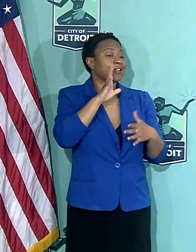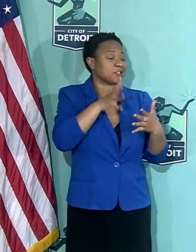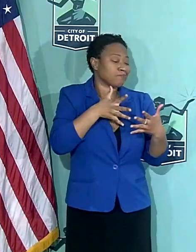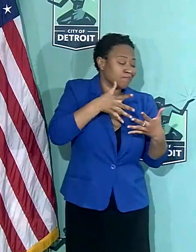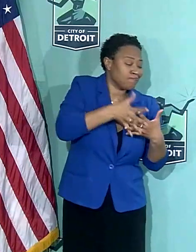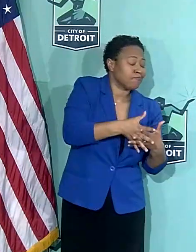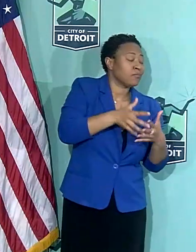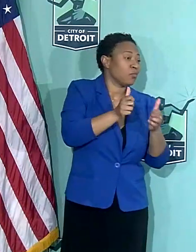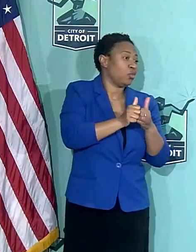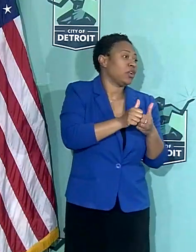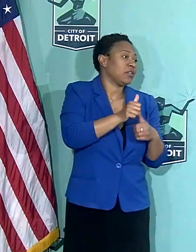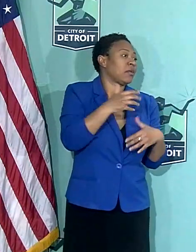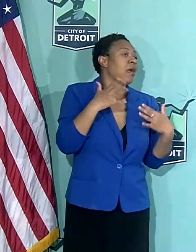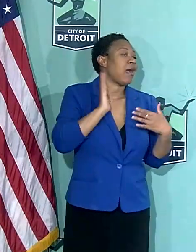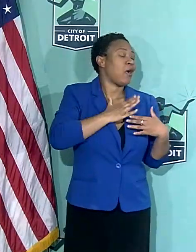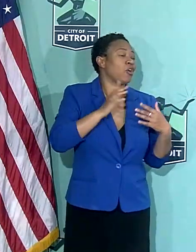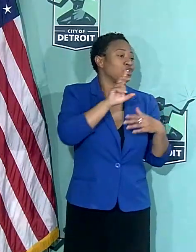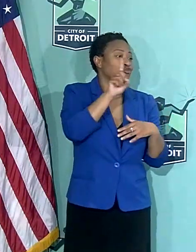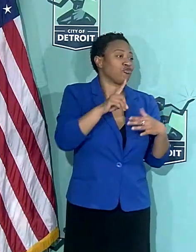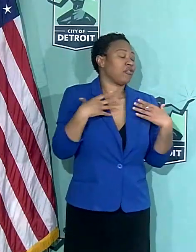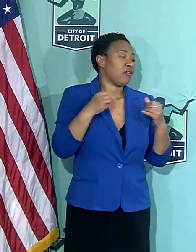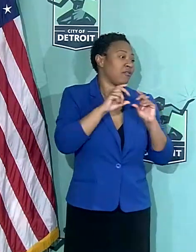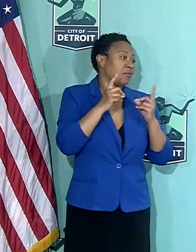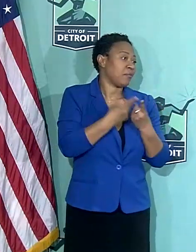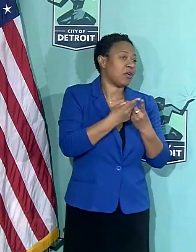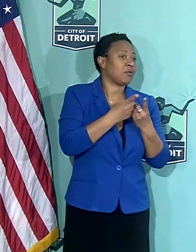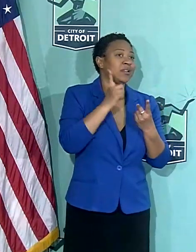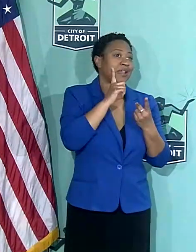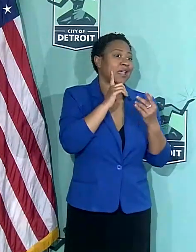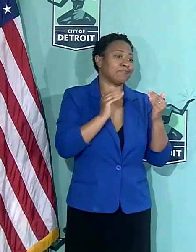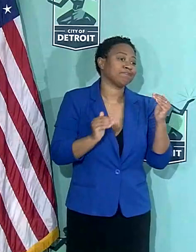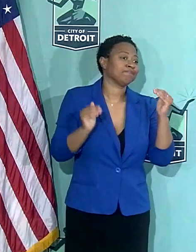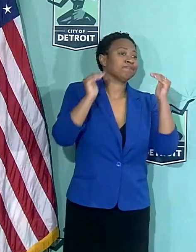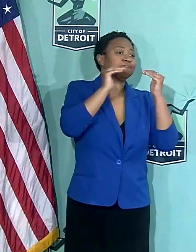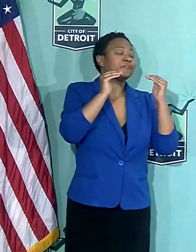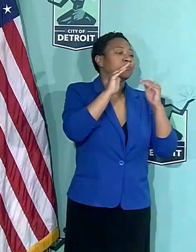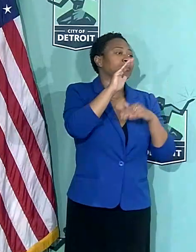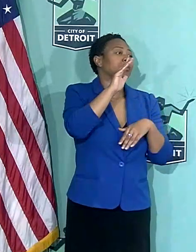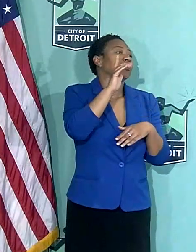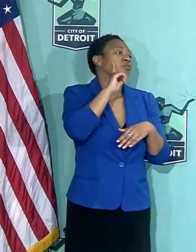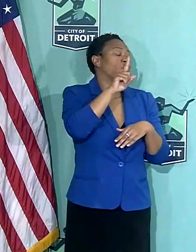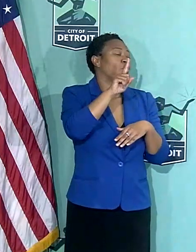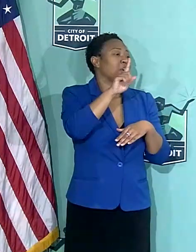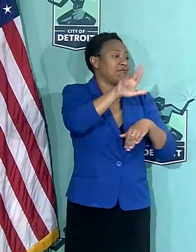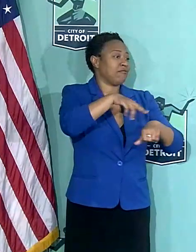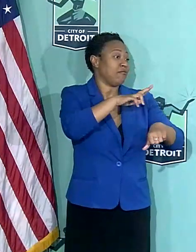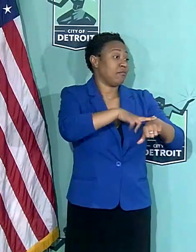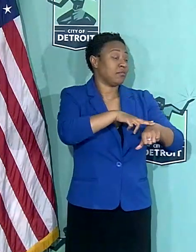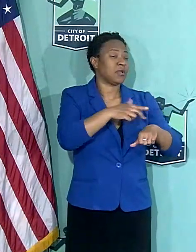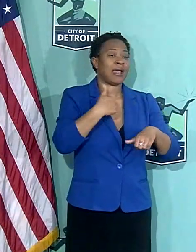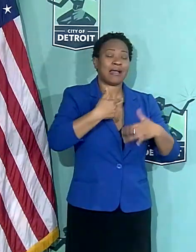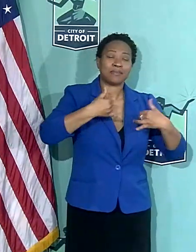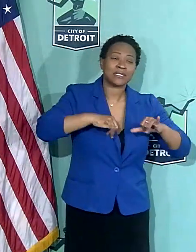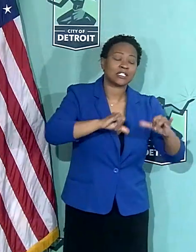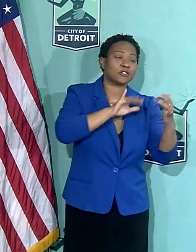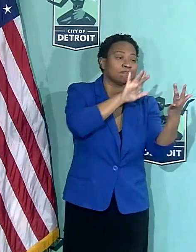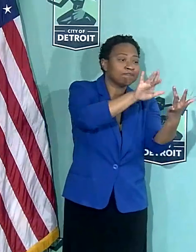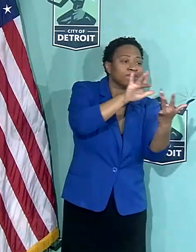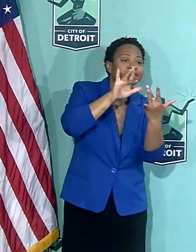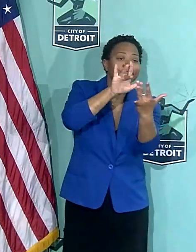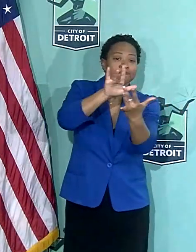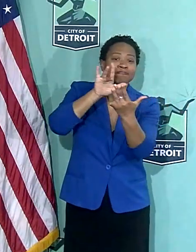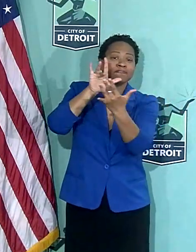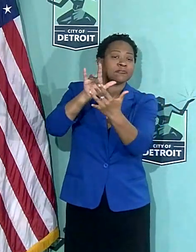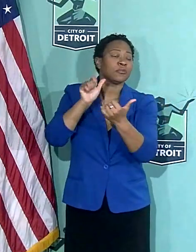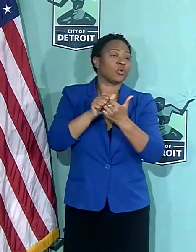practices nationally. And I'm continually on calls with mayors from across the country who want to talk about